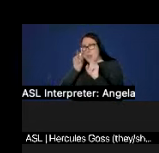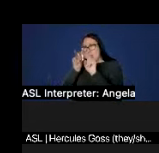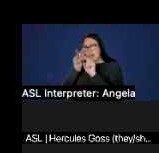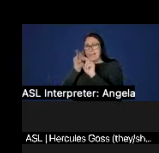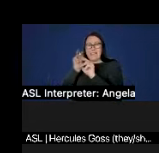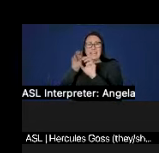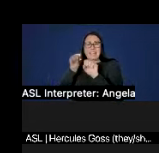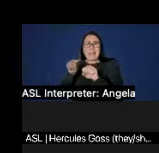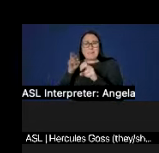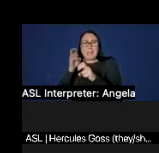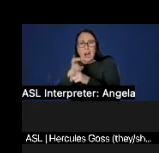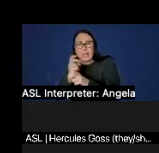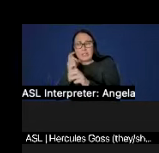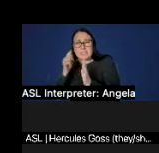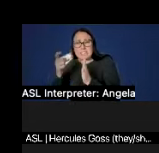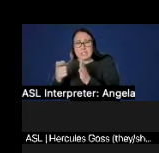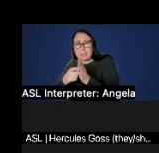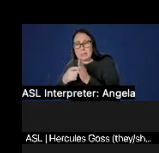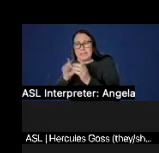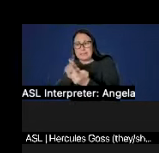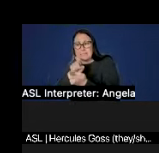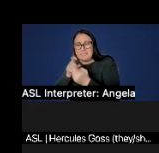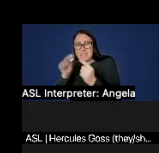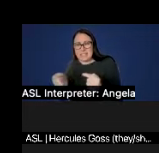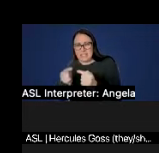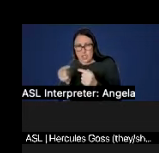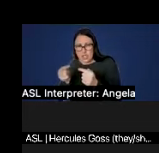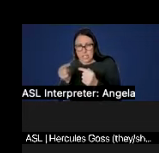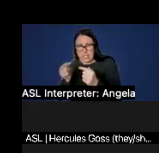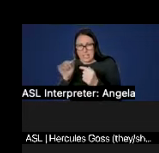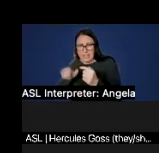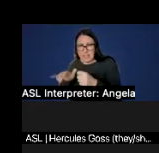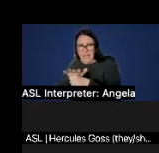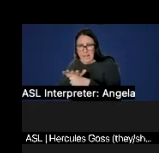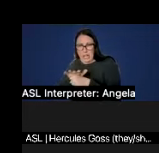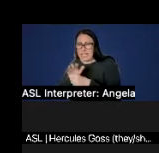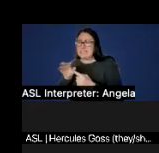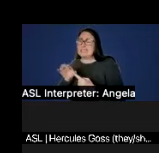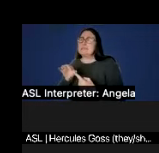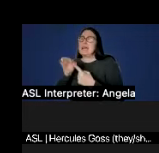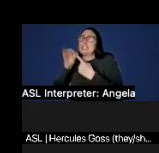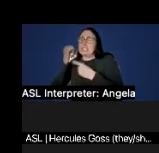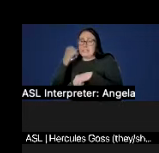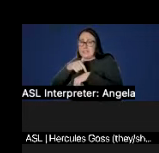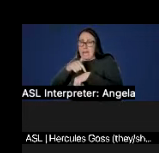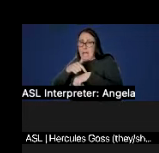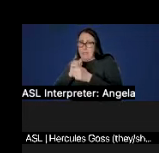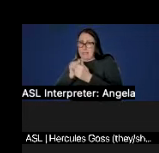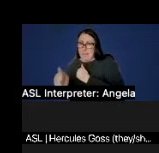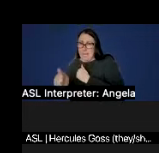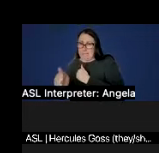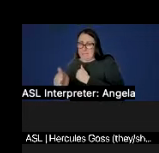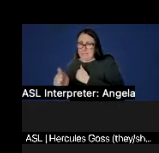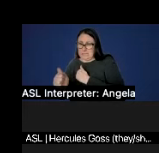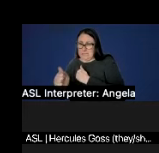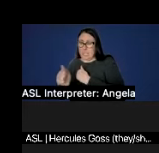determine an injury, a specific injury, especially after some time has passed. And so taking photographs with